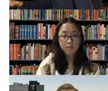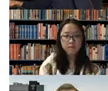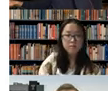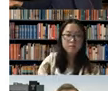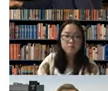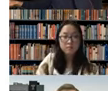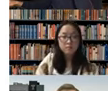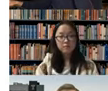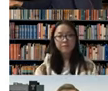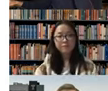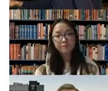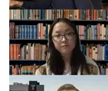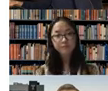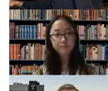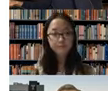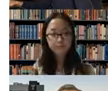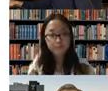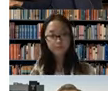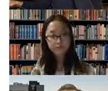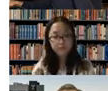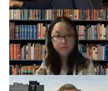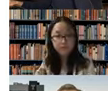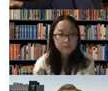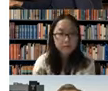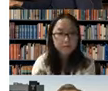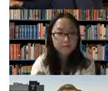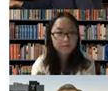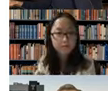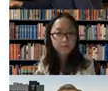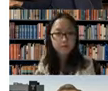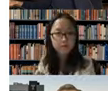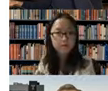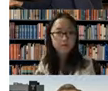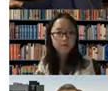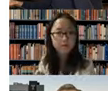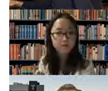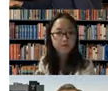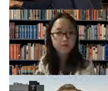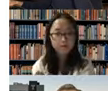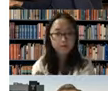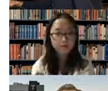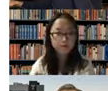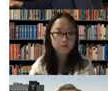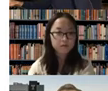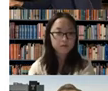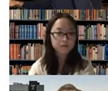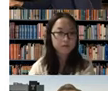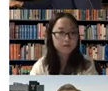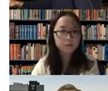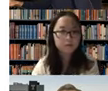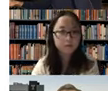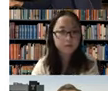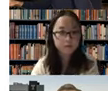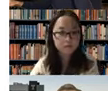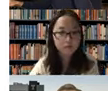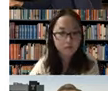period from February to July. And I'm sure you all remember this because it was all over the news, and New York City was one of the hardest hit places in the